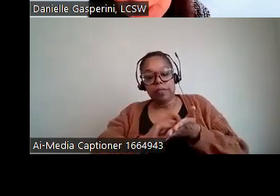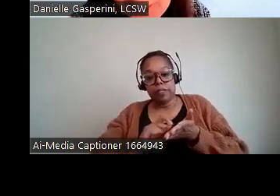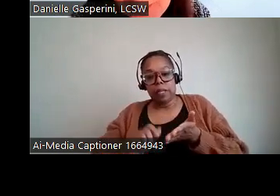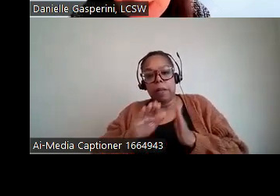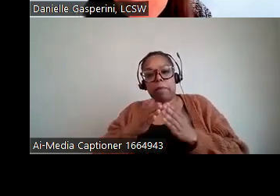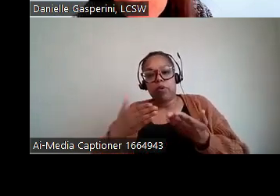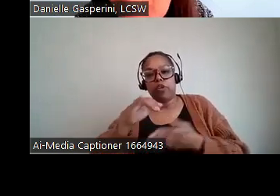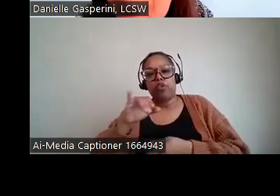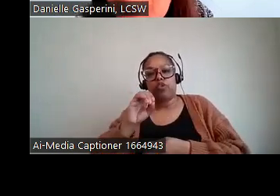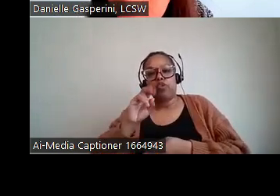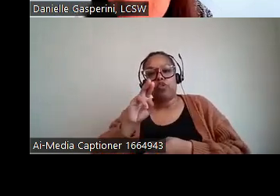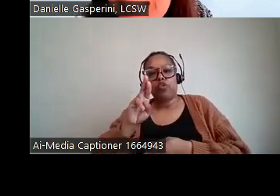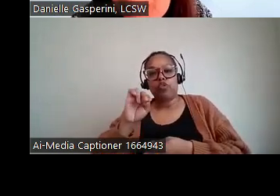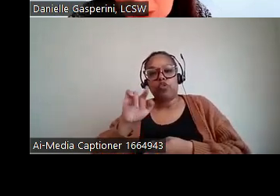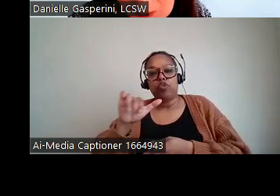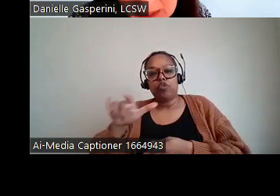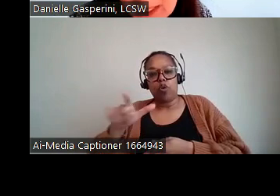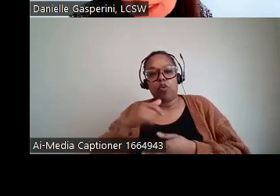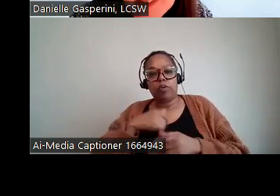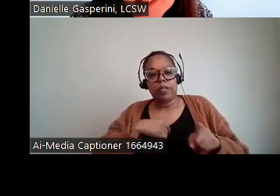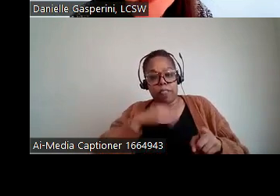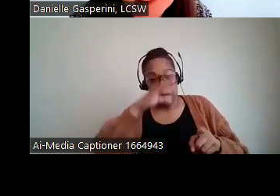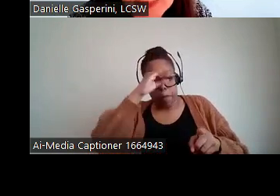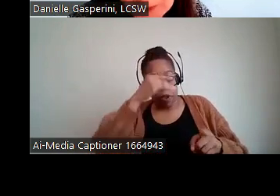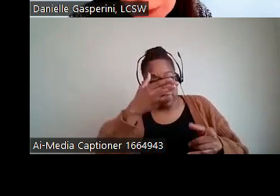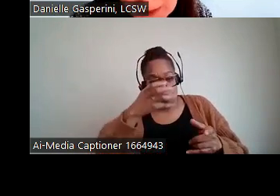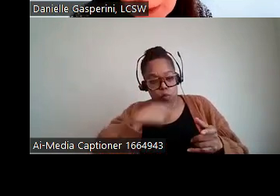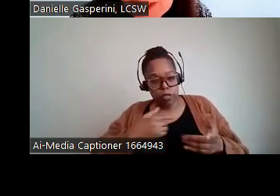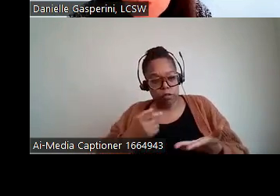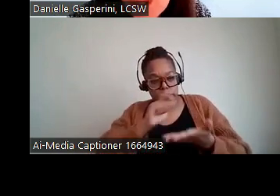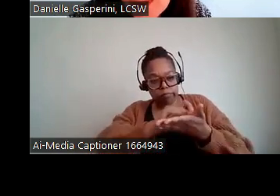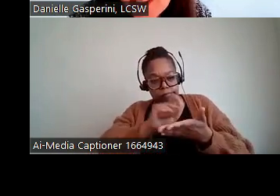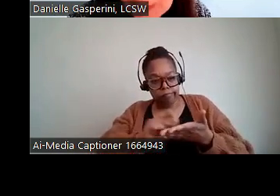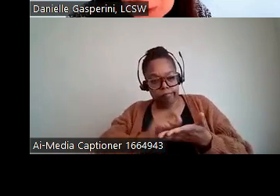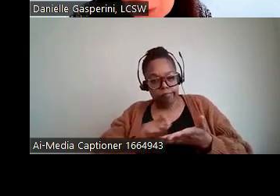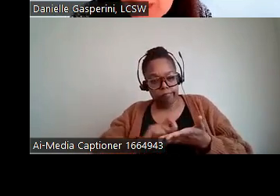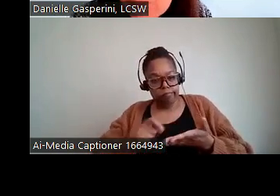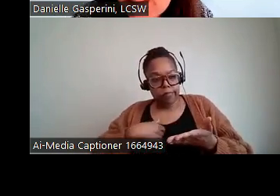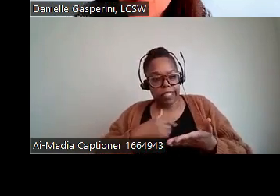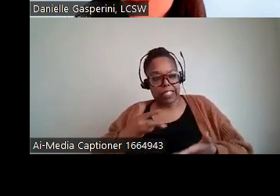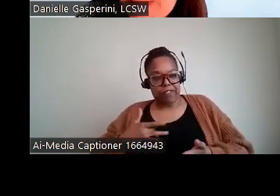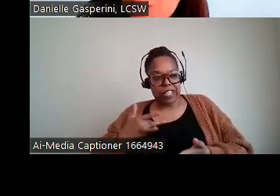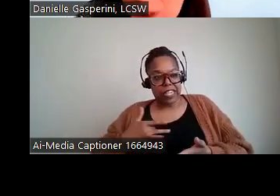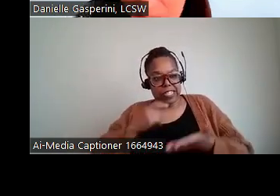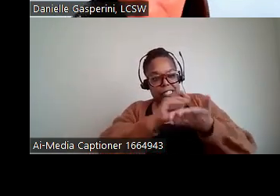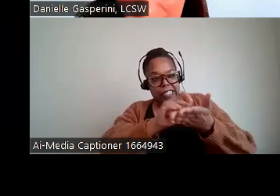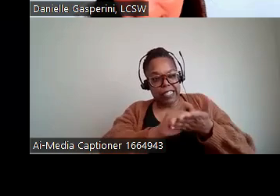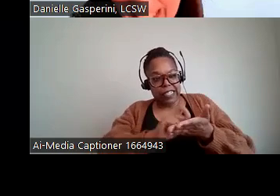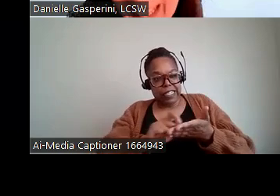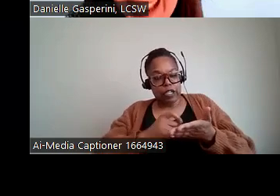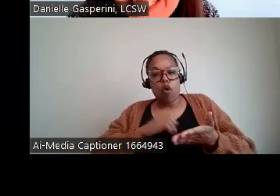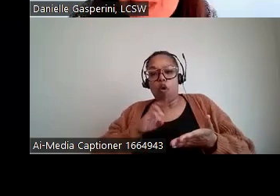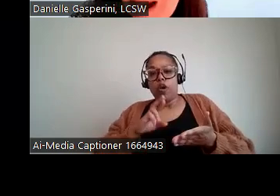that he wanted a place to write down his feelings, because he gets really big feelings, and he just wanted a place to be able to write them, maybe even draw pictures of his